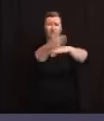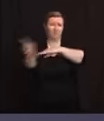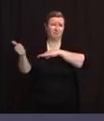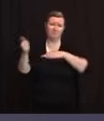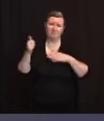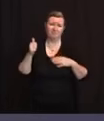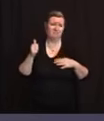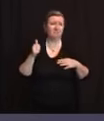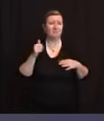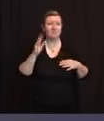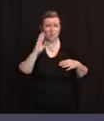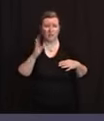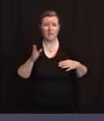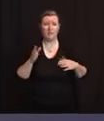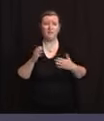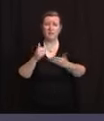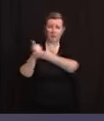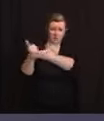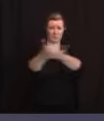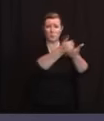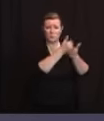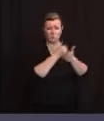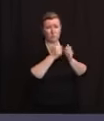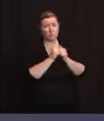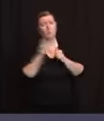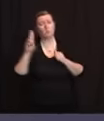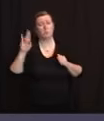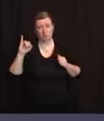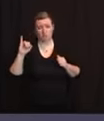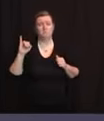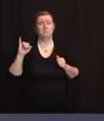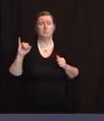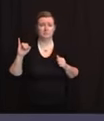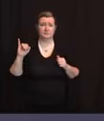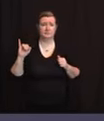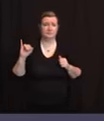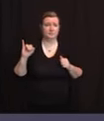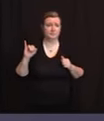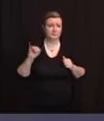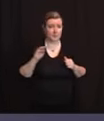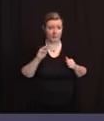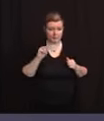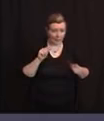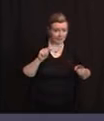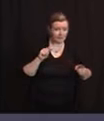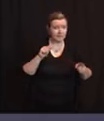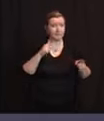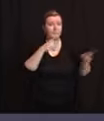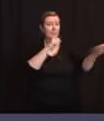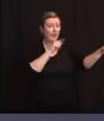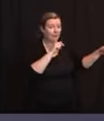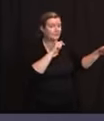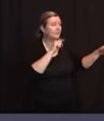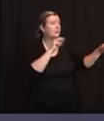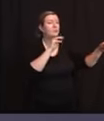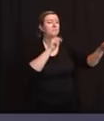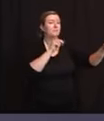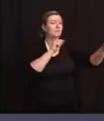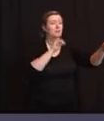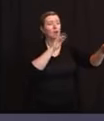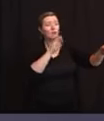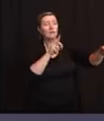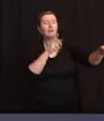every penny that's coming to you. Pat and Jared and Matt, thank you for your being here. I mentioned this yesterday. I think this afternoon we're meeting for our